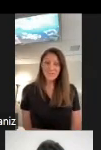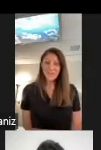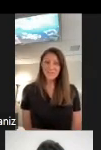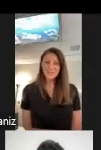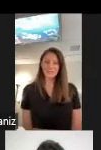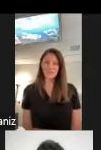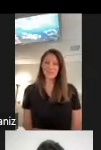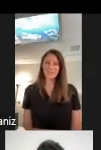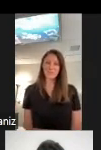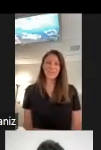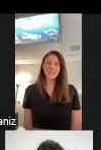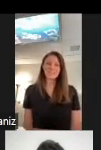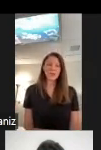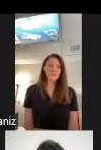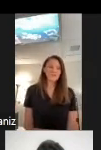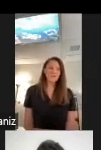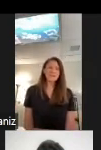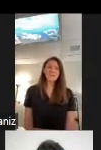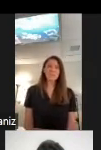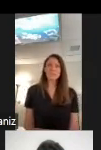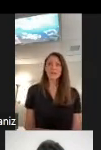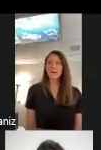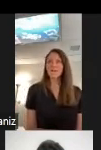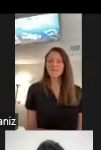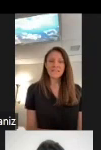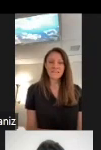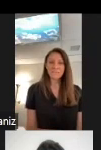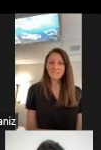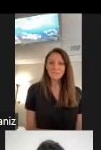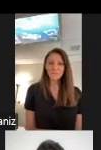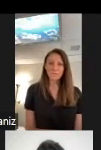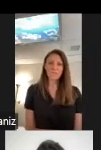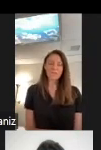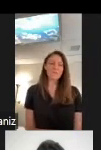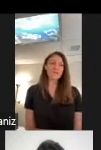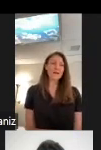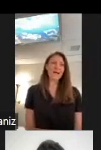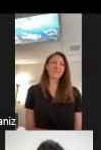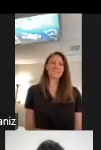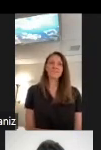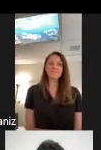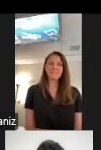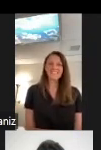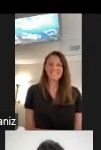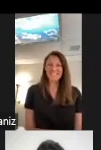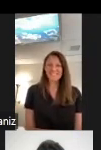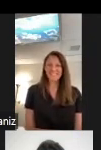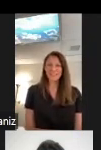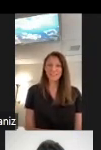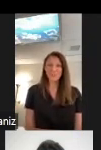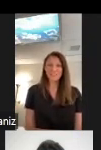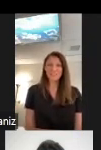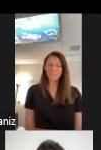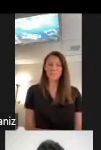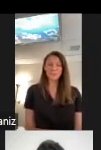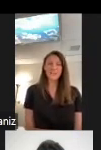say you wanted to do swimming with him. So if you wanted to work on inhibition with swimming, maybe you have different things that sink that you